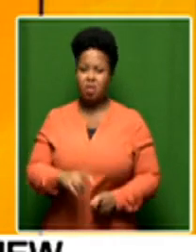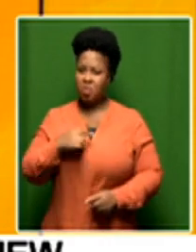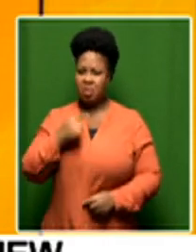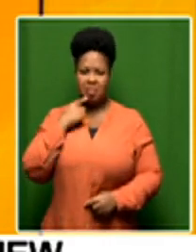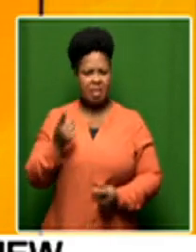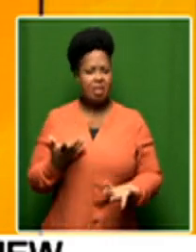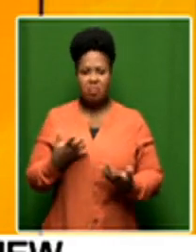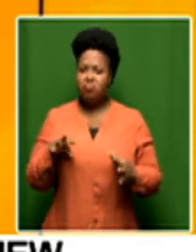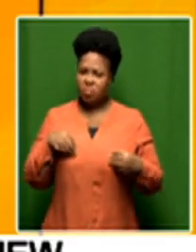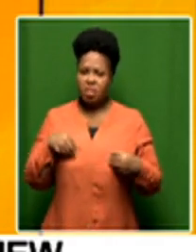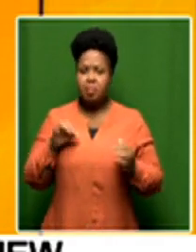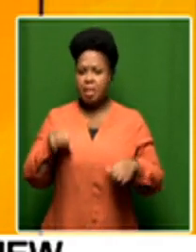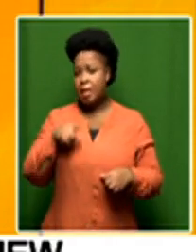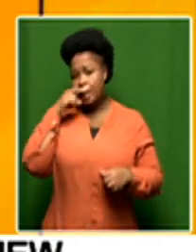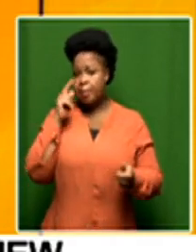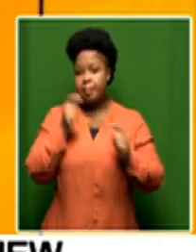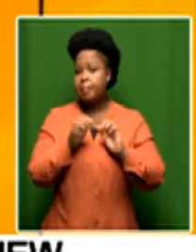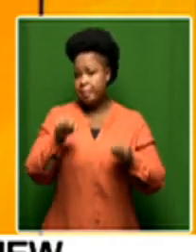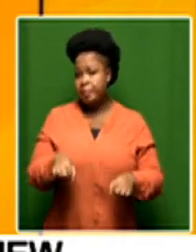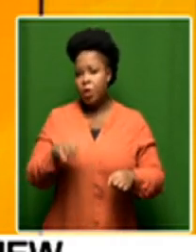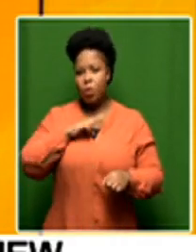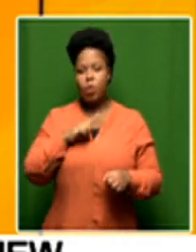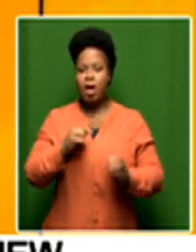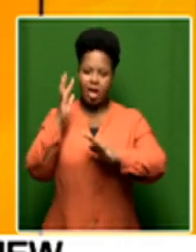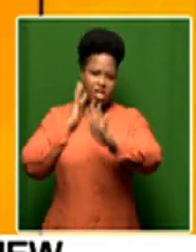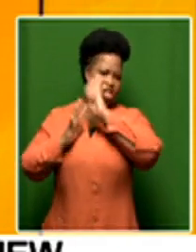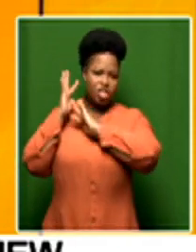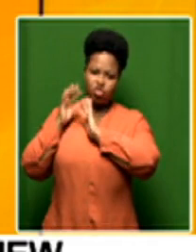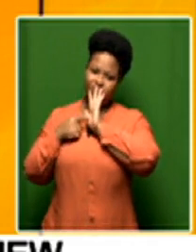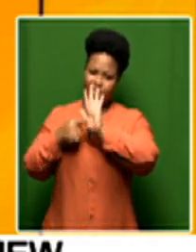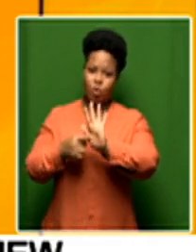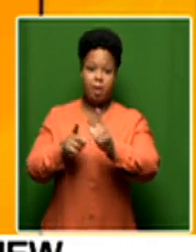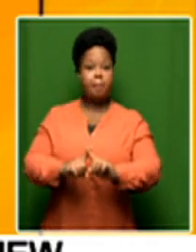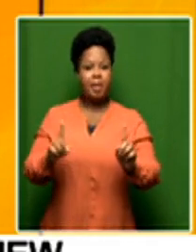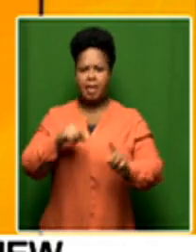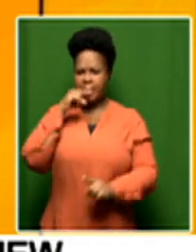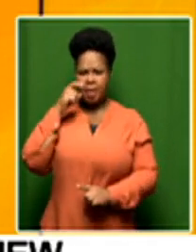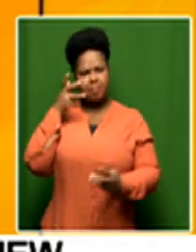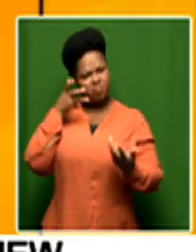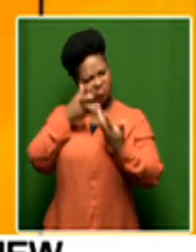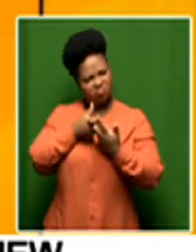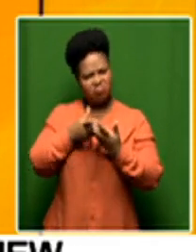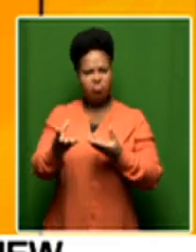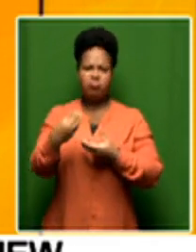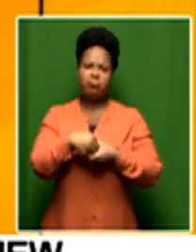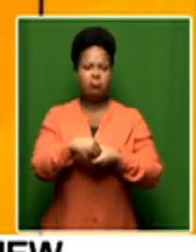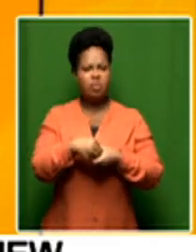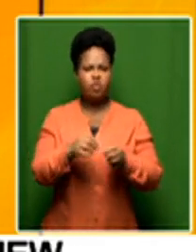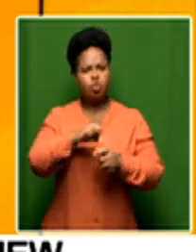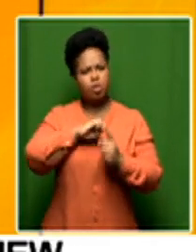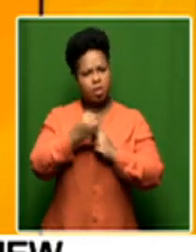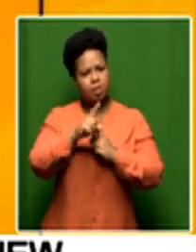opposed to name changes in the process of reflecting on the country's history, the new names should portray an inclusive